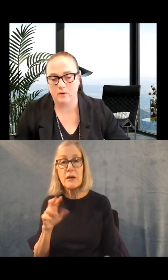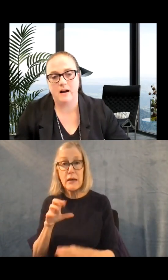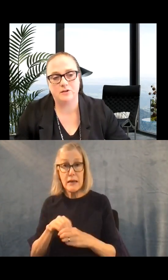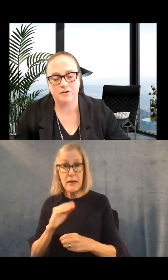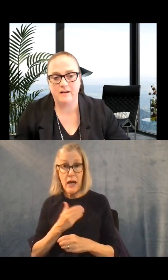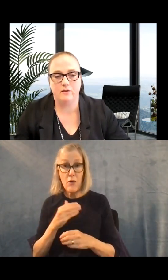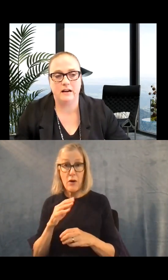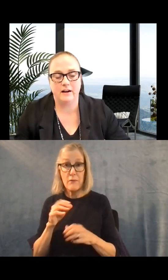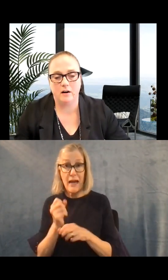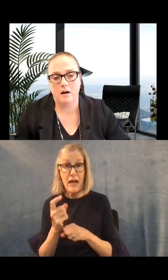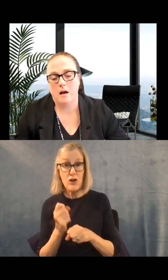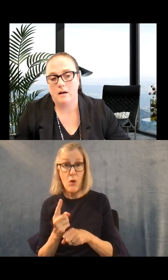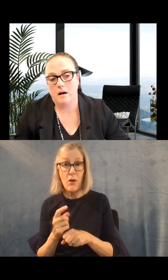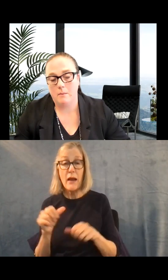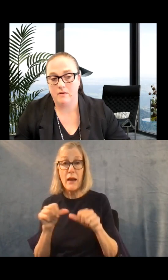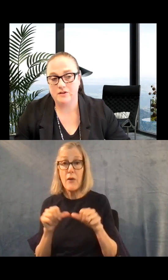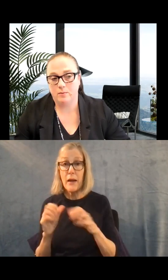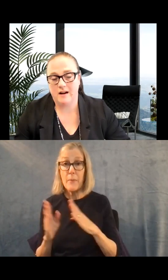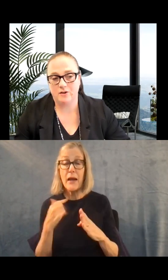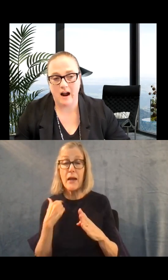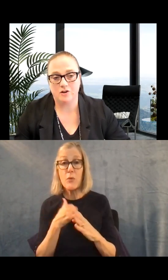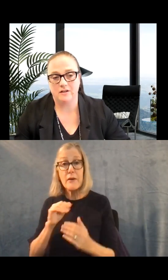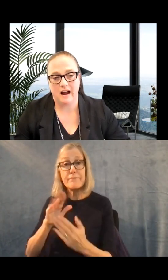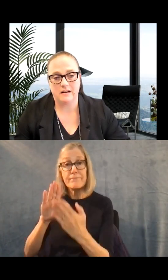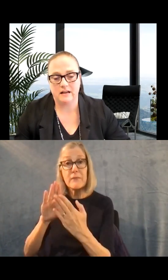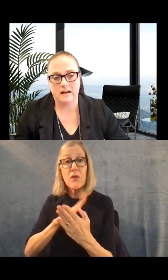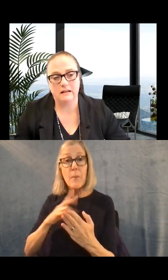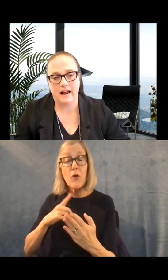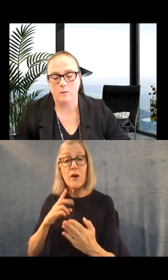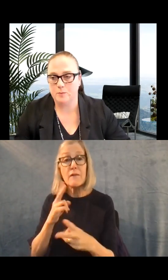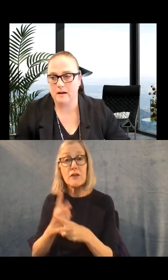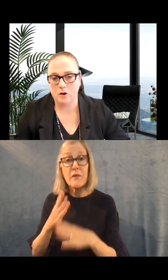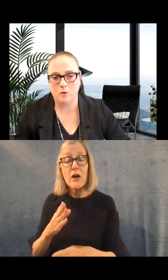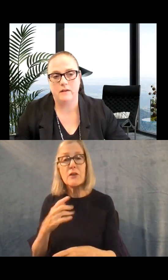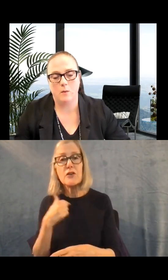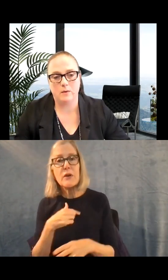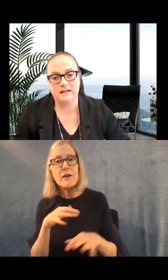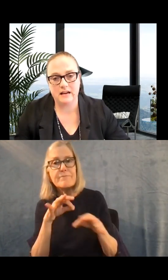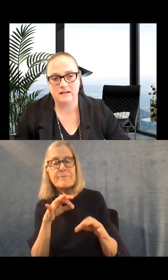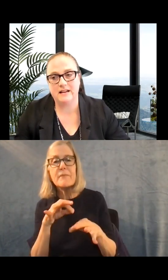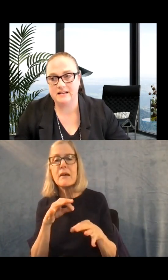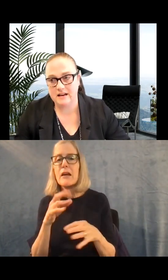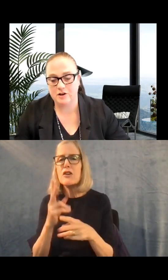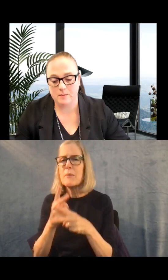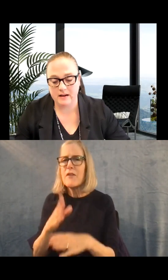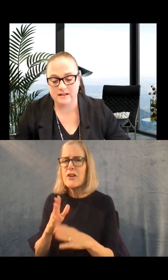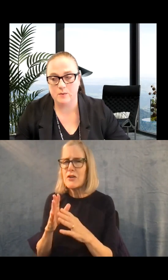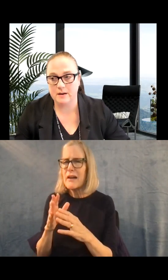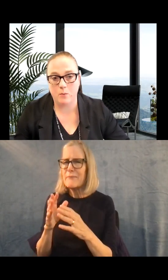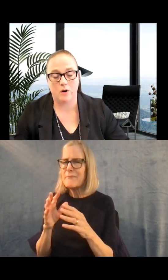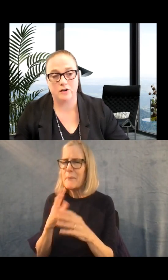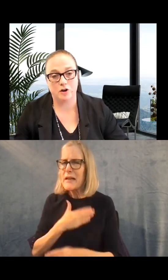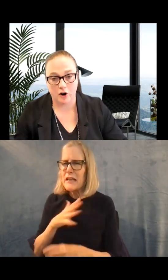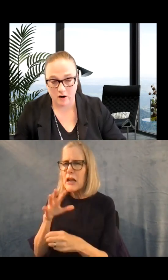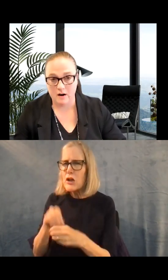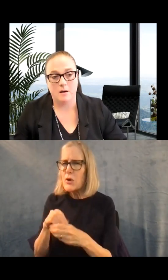board of supervisors every year, the supervisor actually asked that language be included that we would seek this designation because it